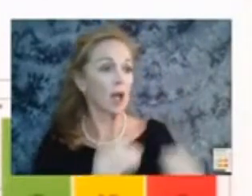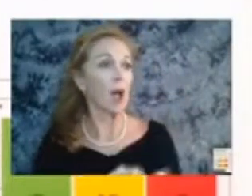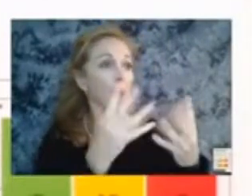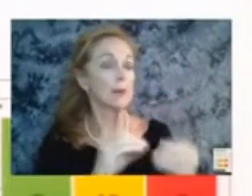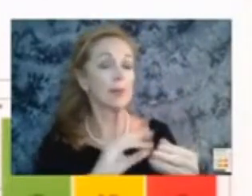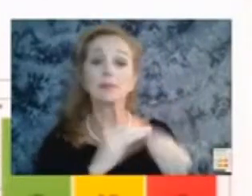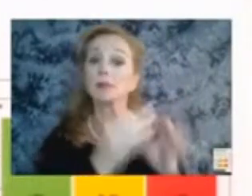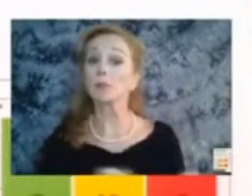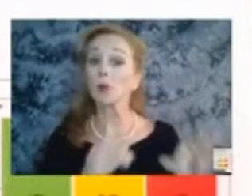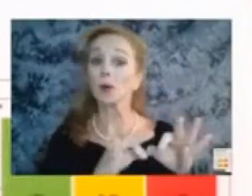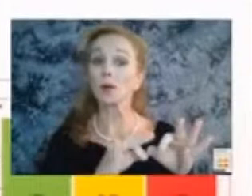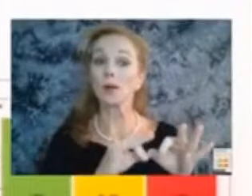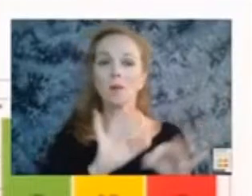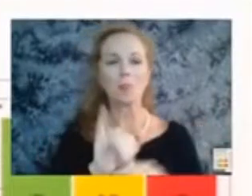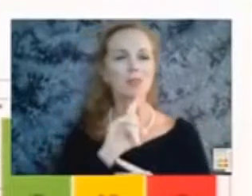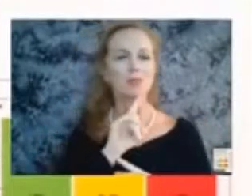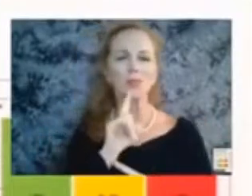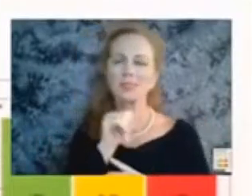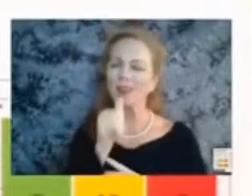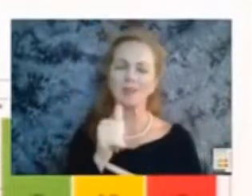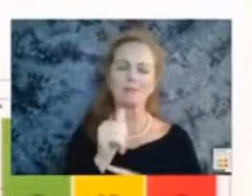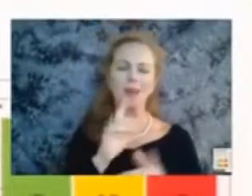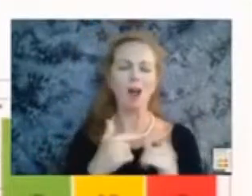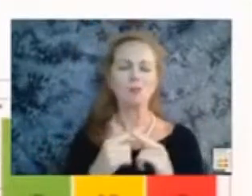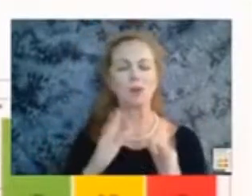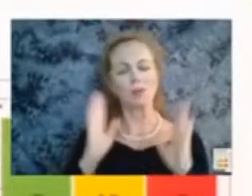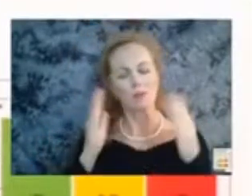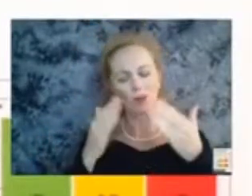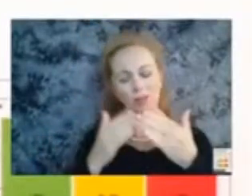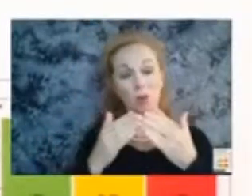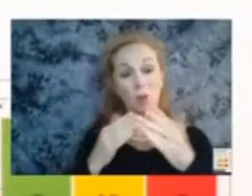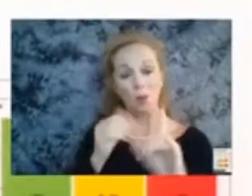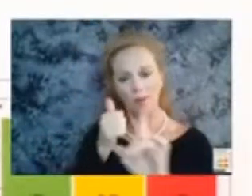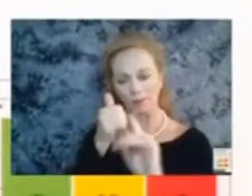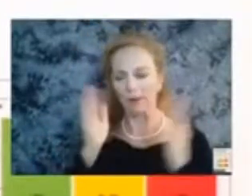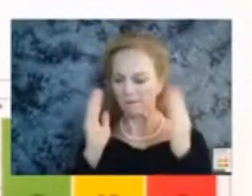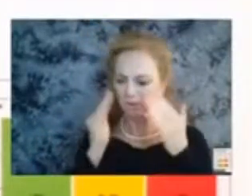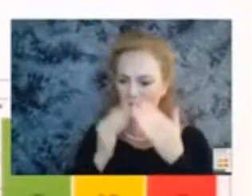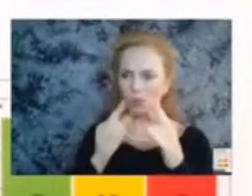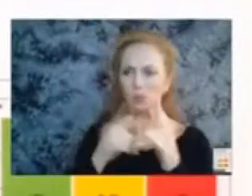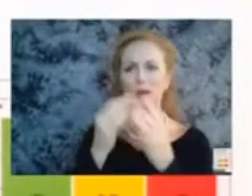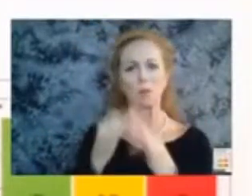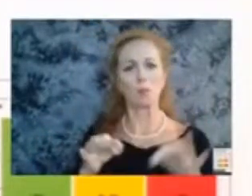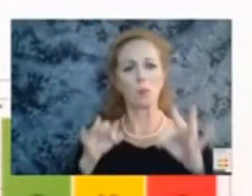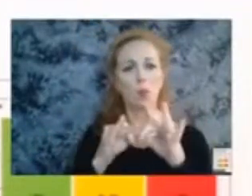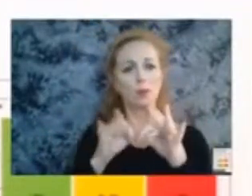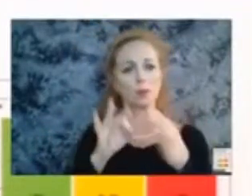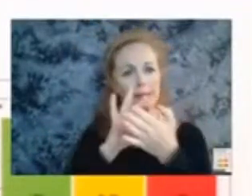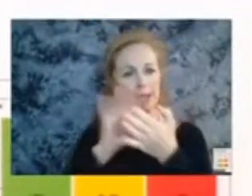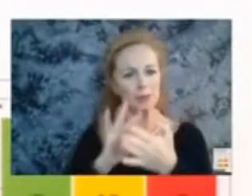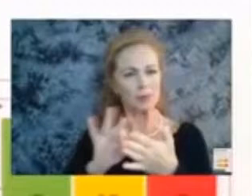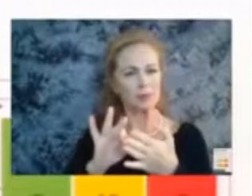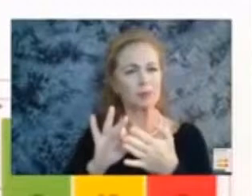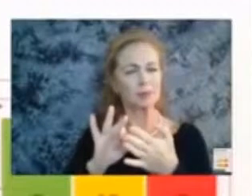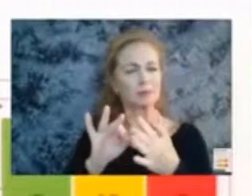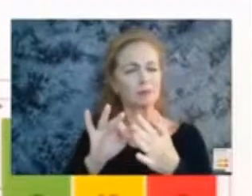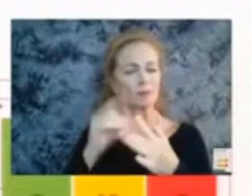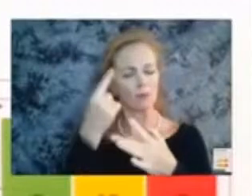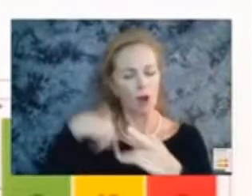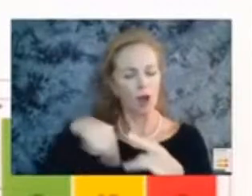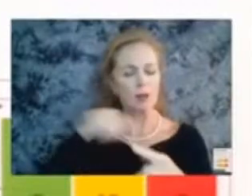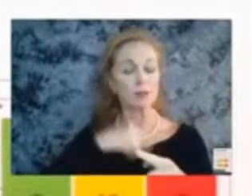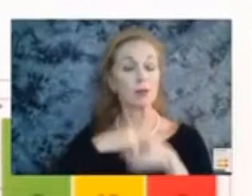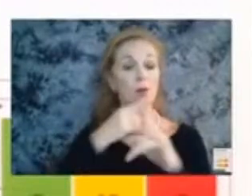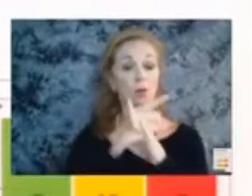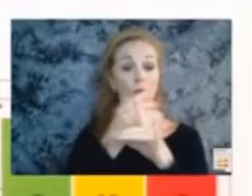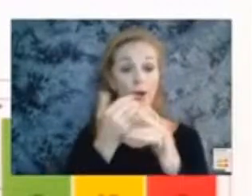is not really in our wheelhouse, so we're sticking to what we believe are critical metrics for us. At this time, based on figures that were